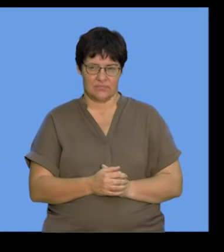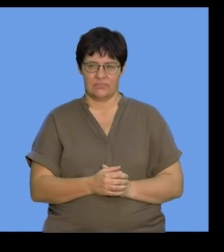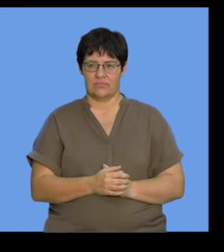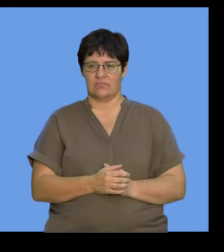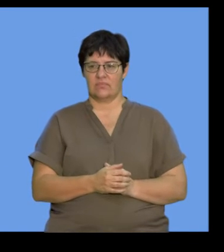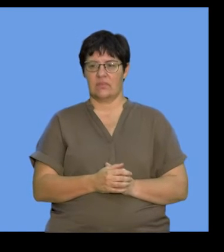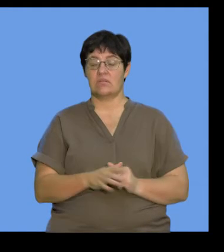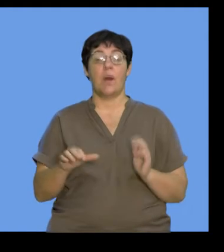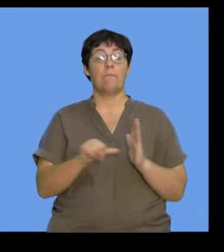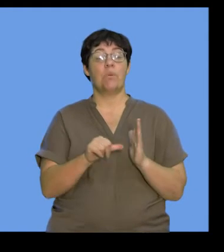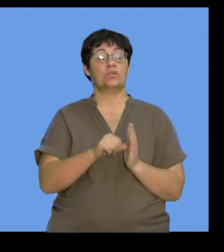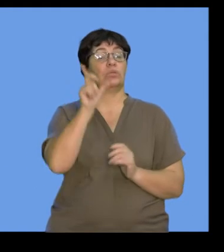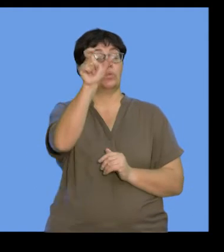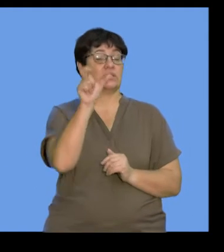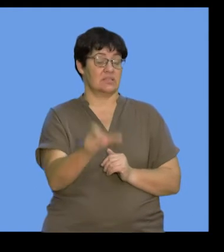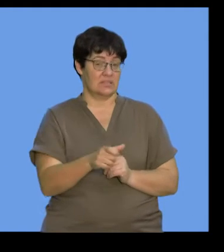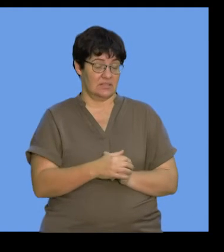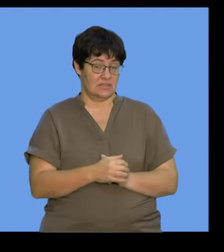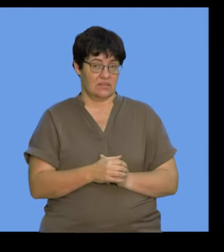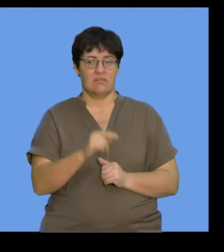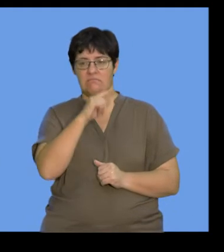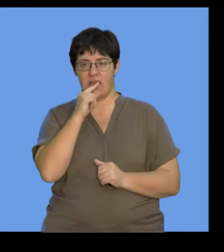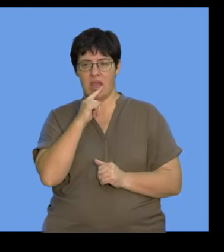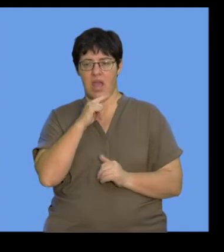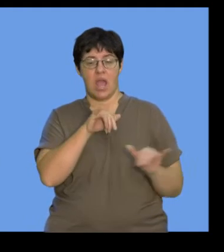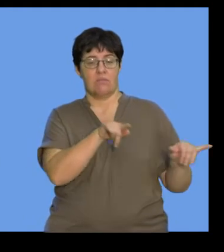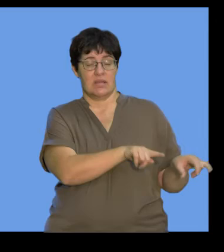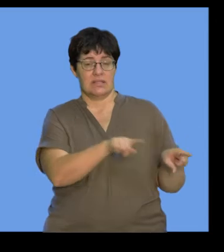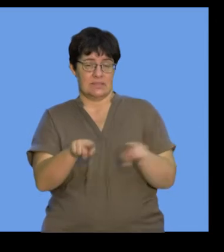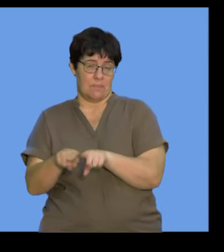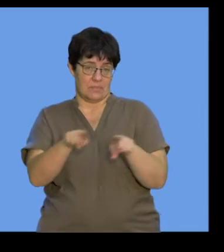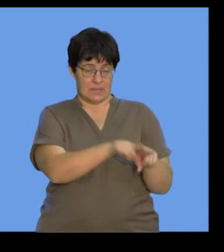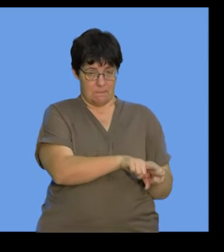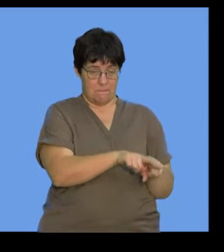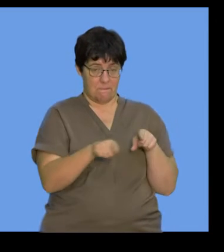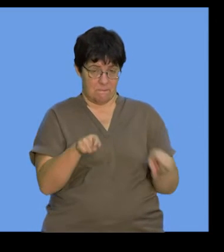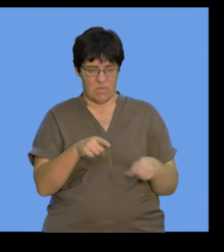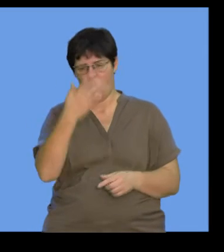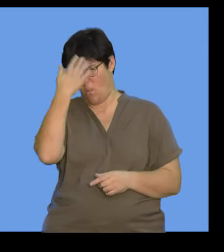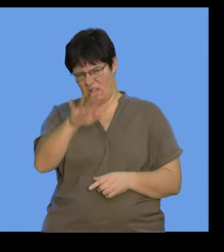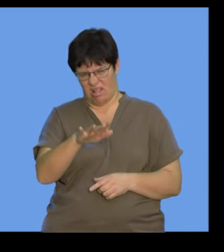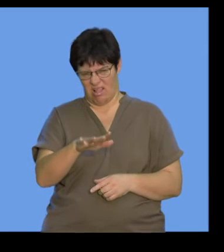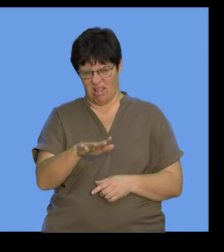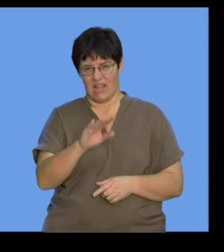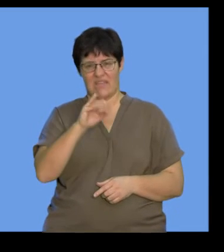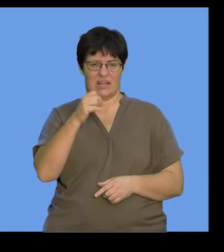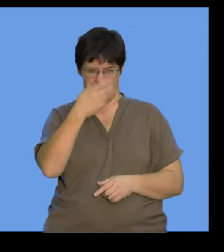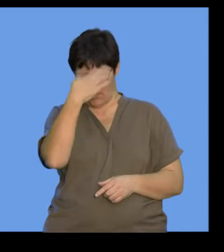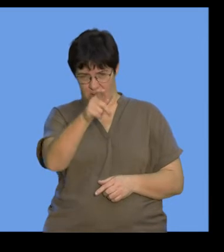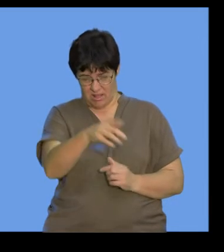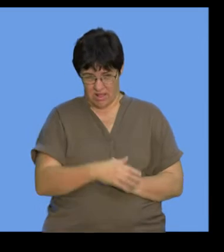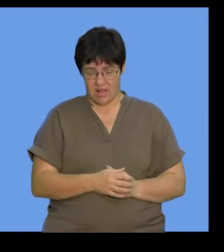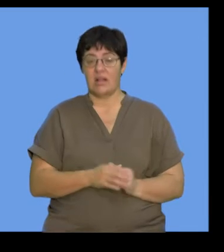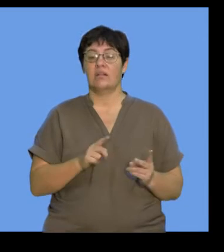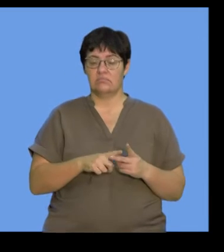So some keywords that you need to look at is what we call a common factor. I know that by now you know what a factor is. And